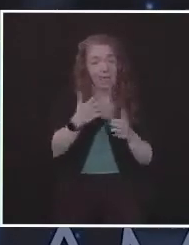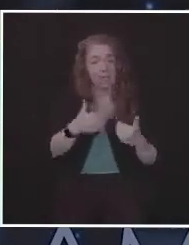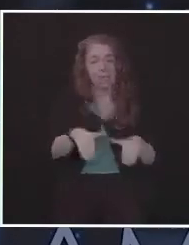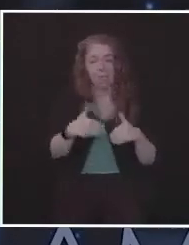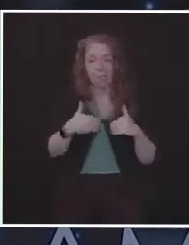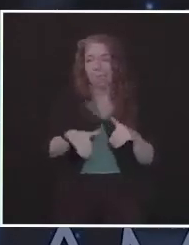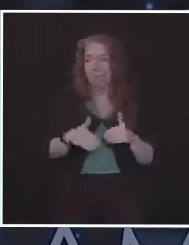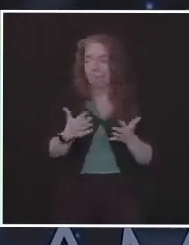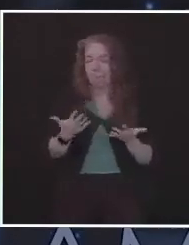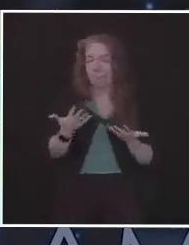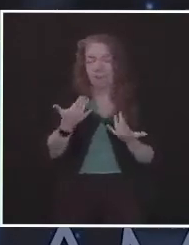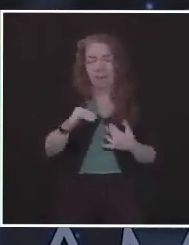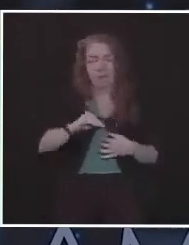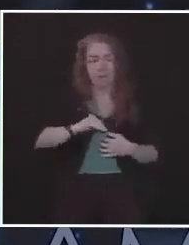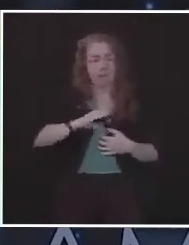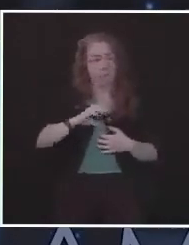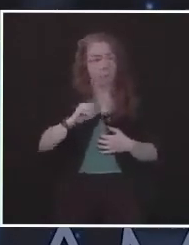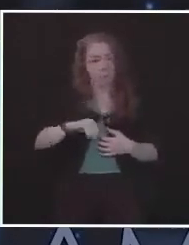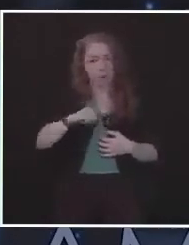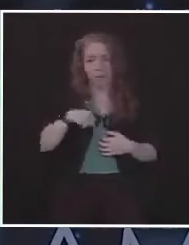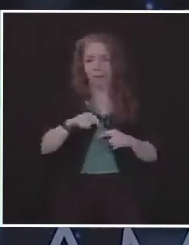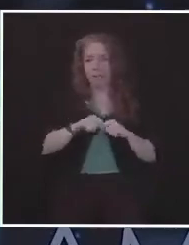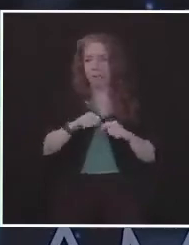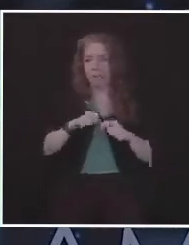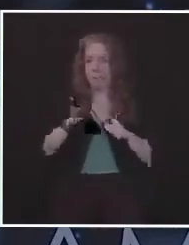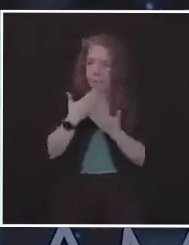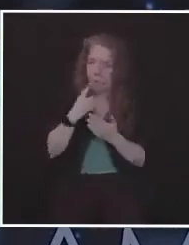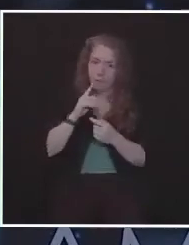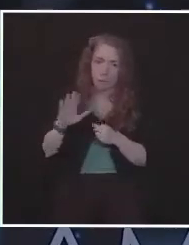every day that's going to take us there.